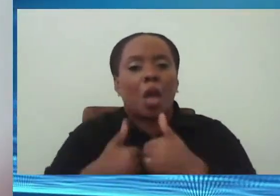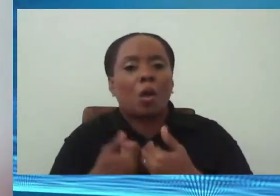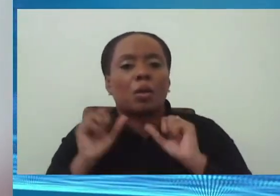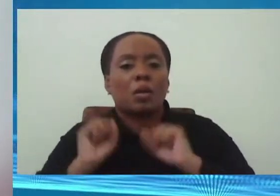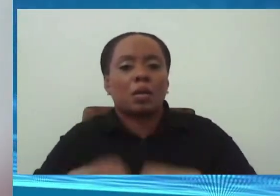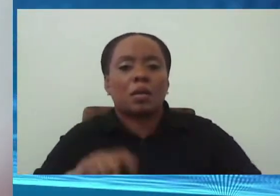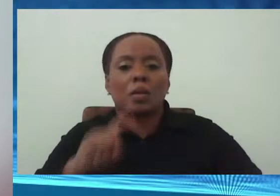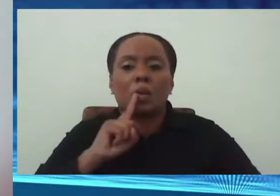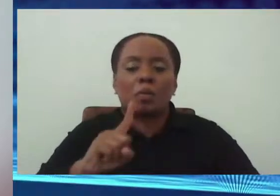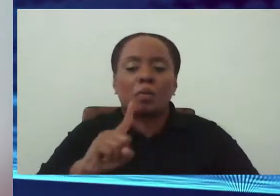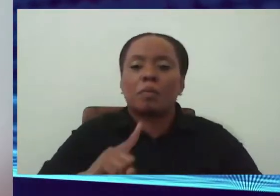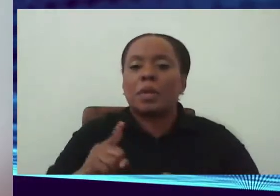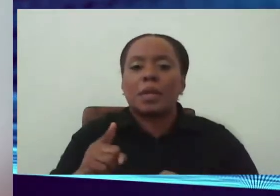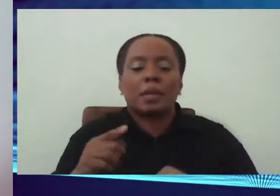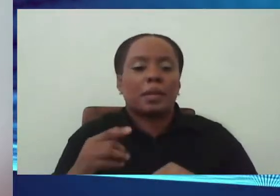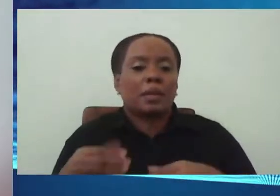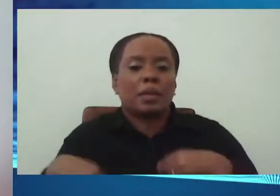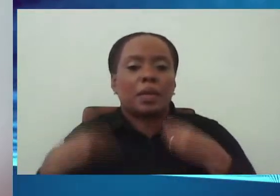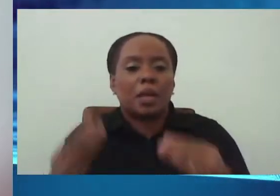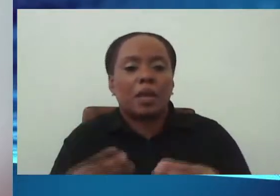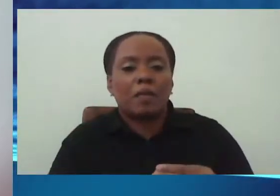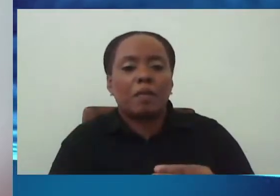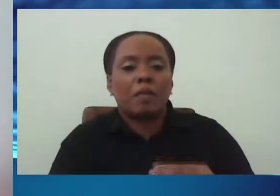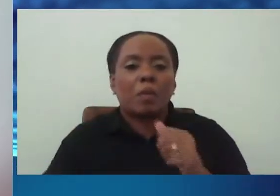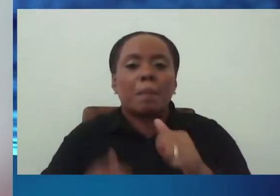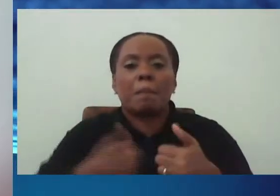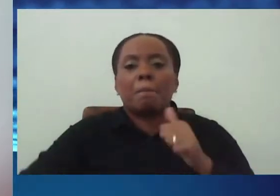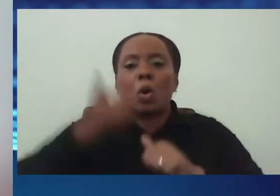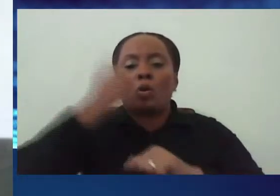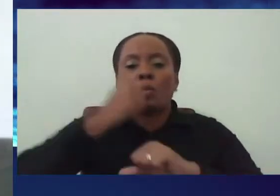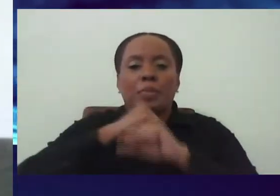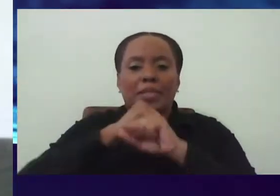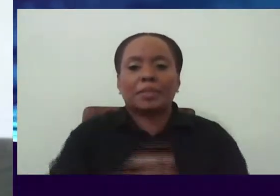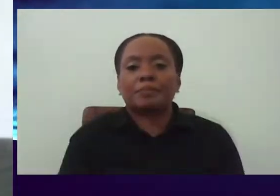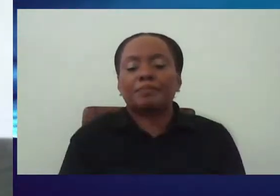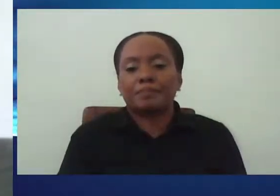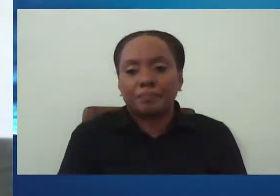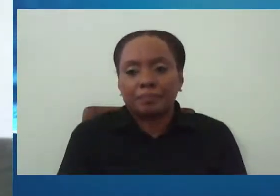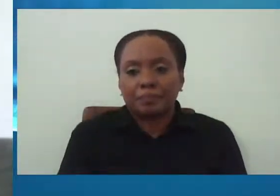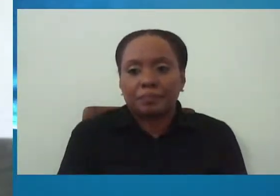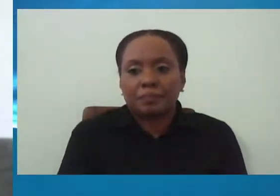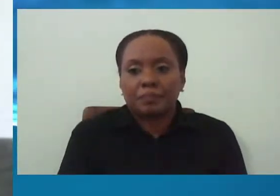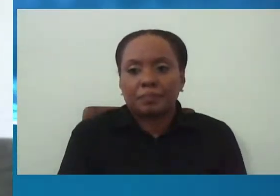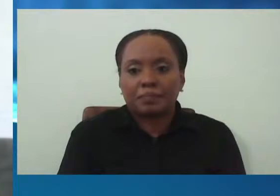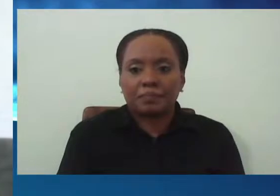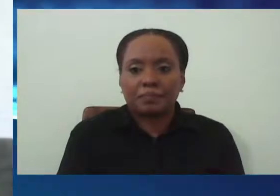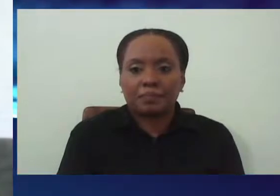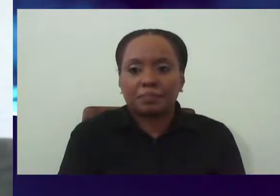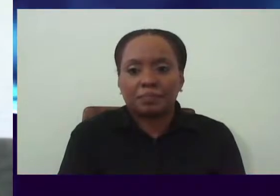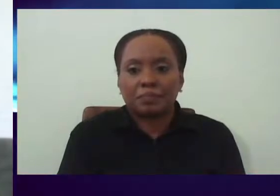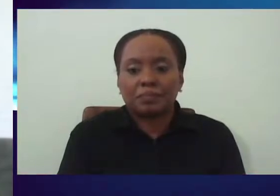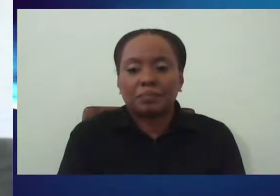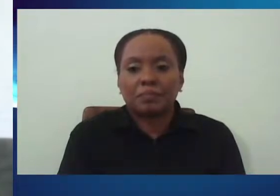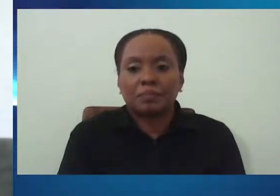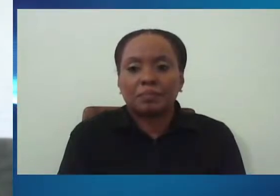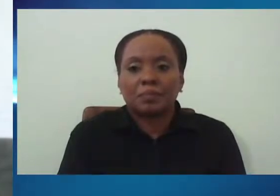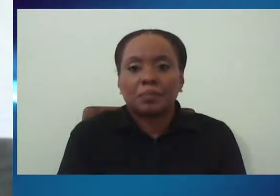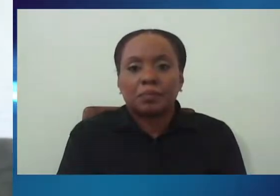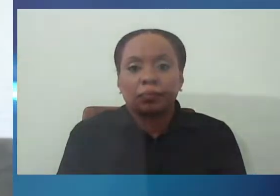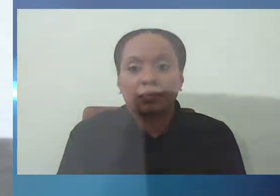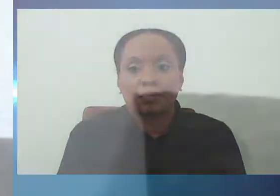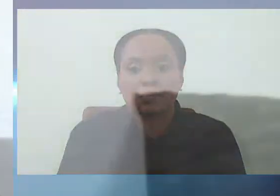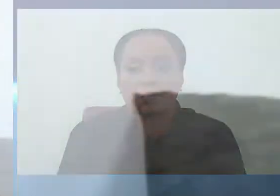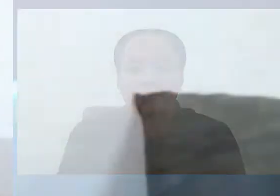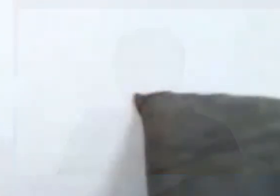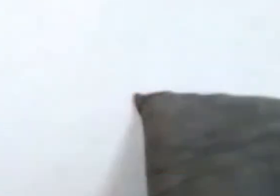can maximally reduce their risk. One of your colleague doctors raised an issue of